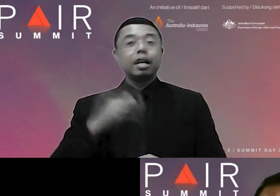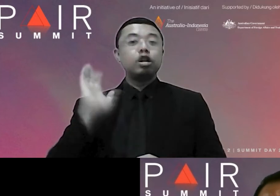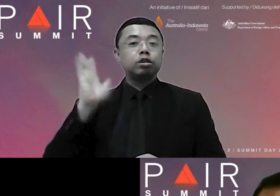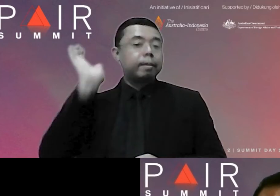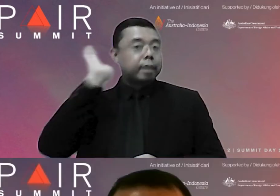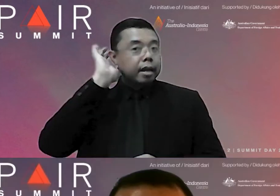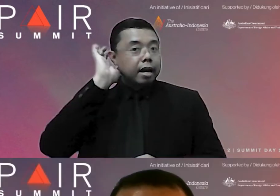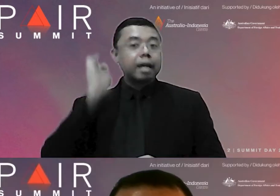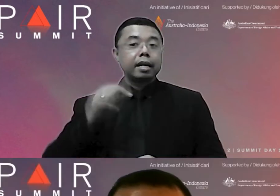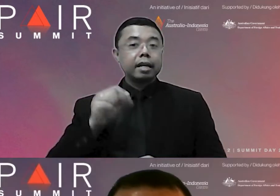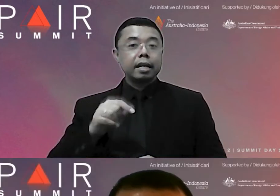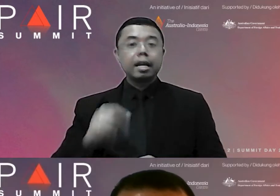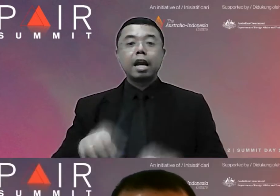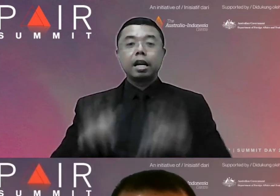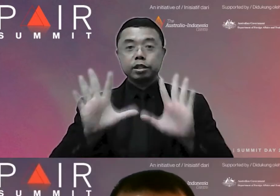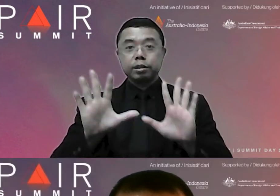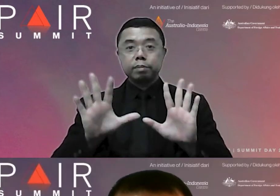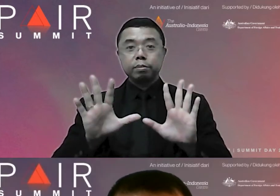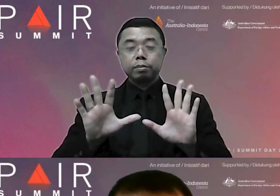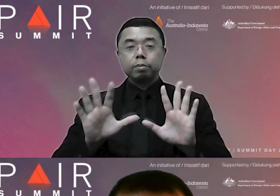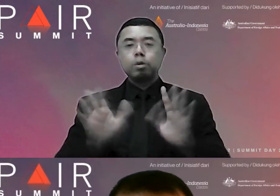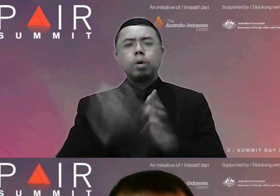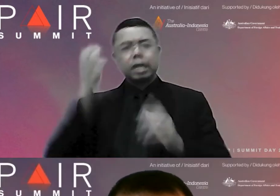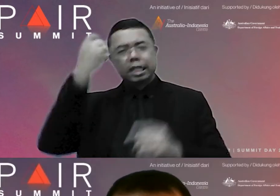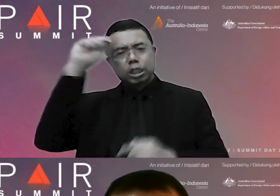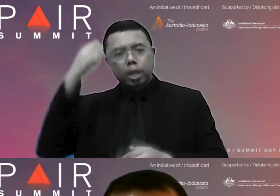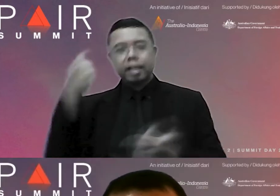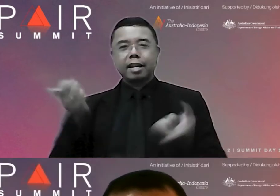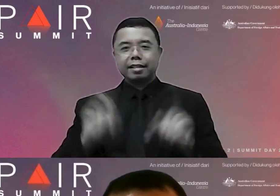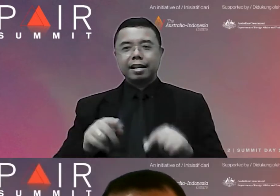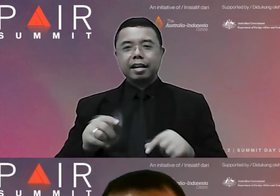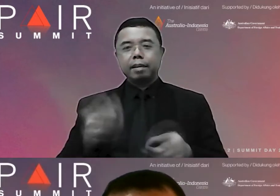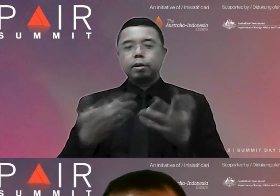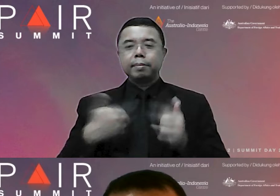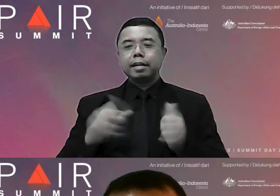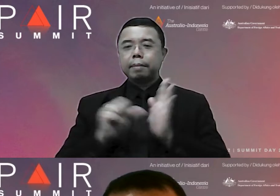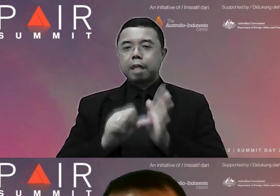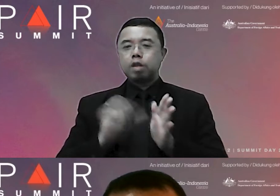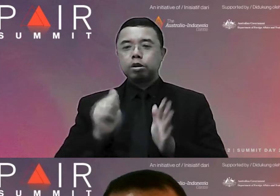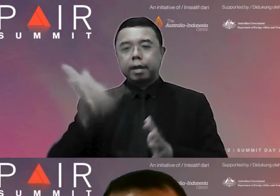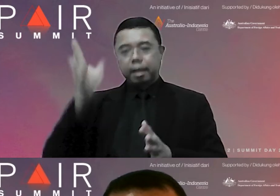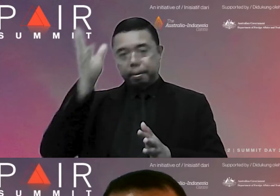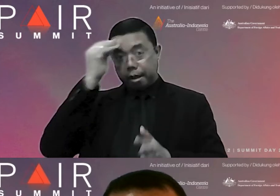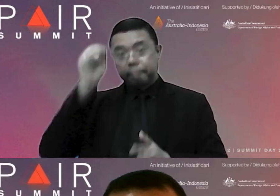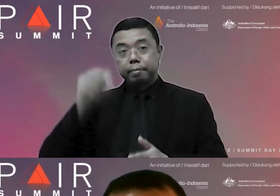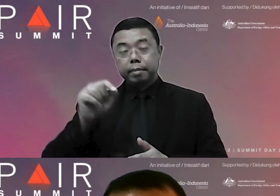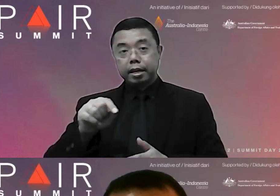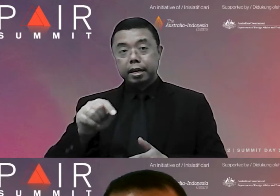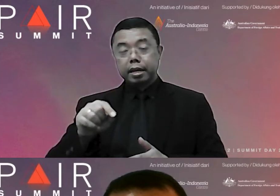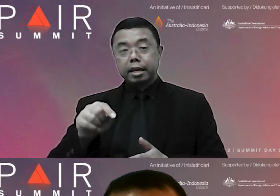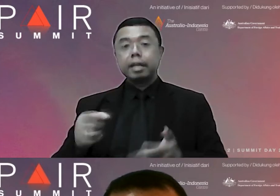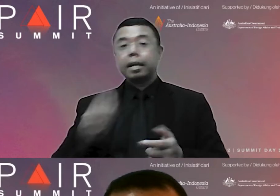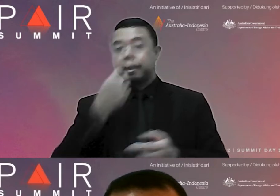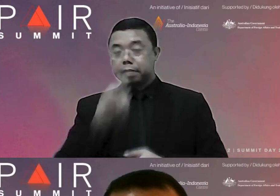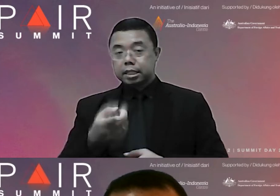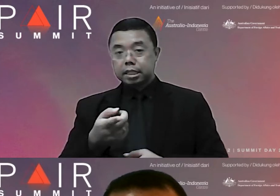them. Yeah, and perhaps that's the single biggest takeaway is the complexity, because even in